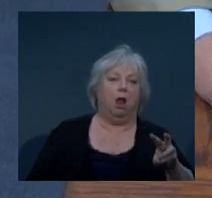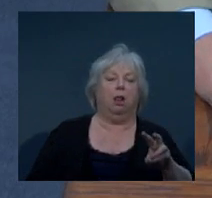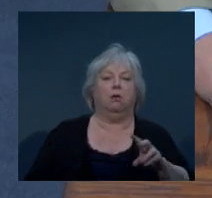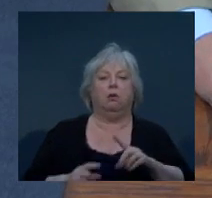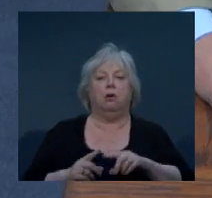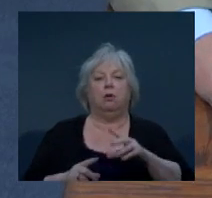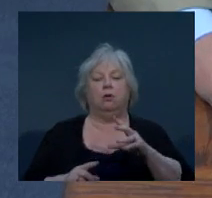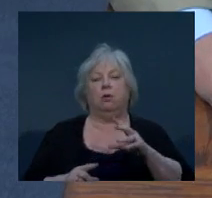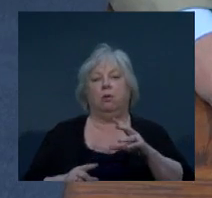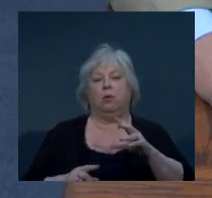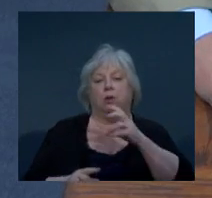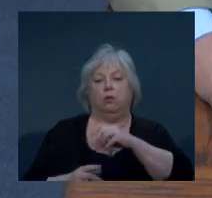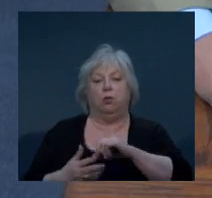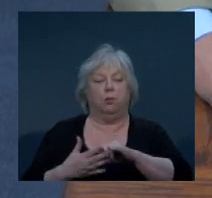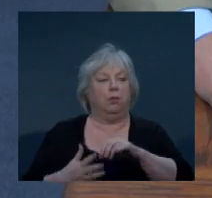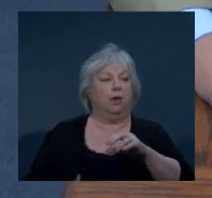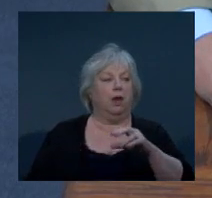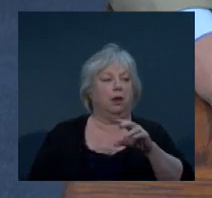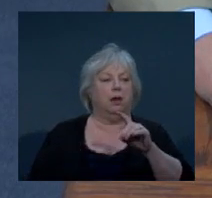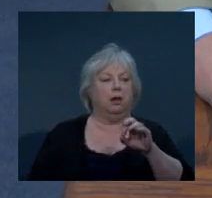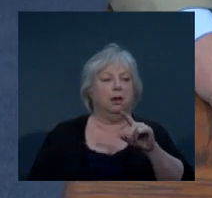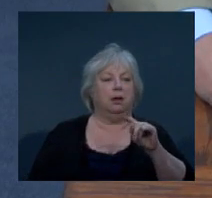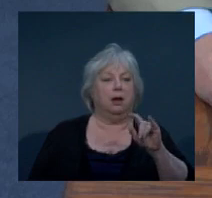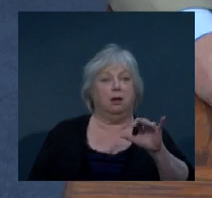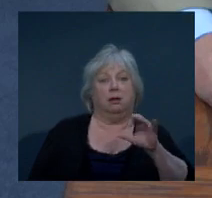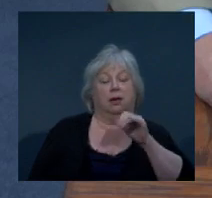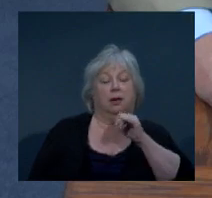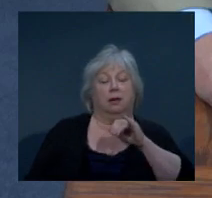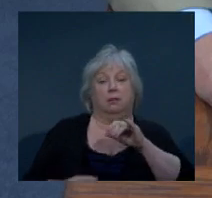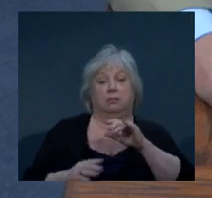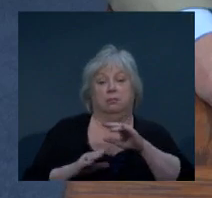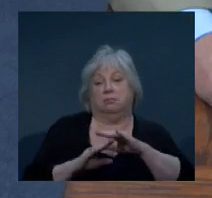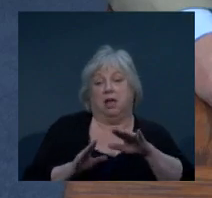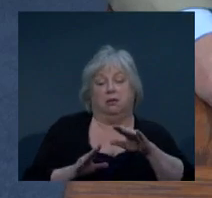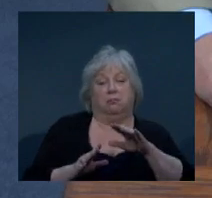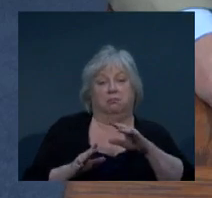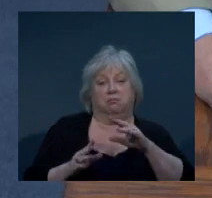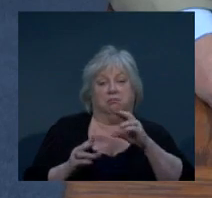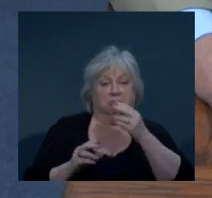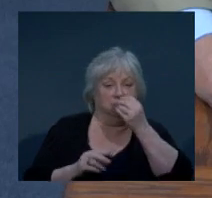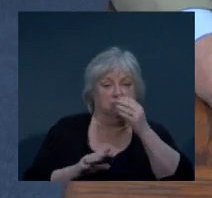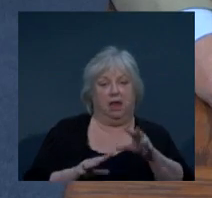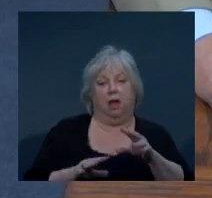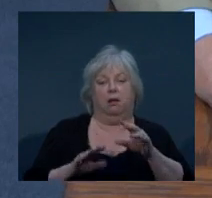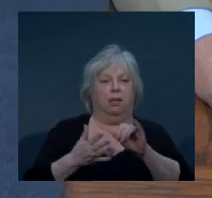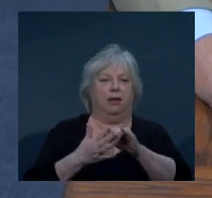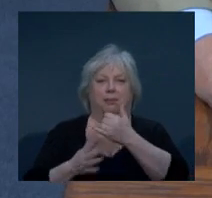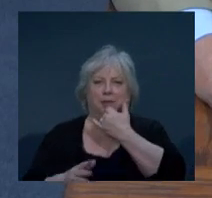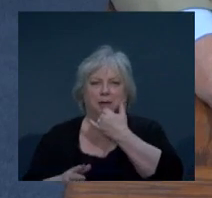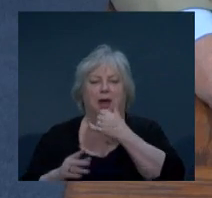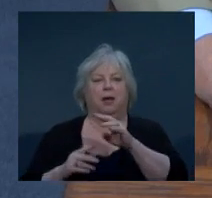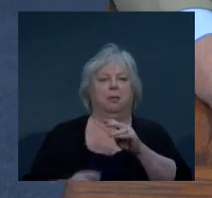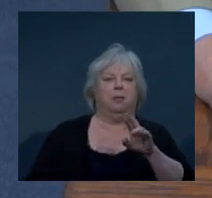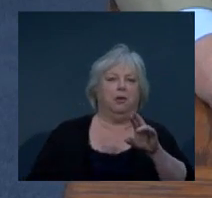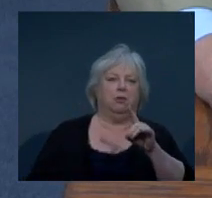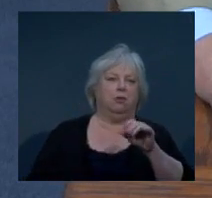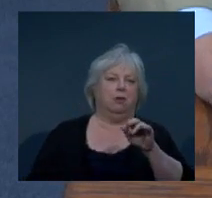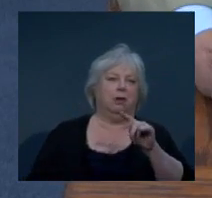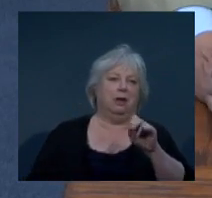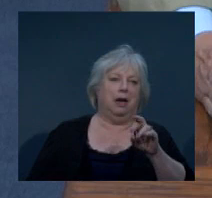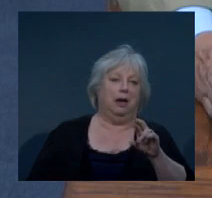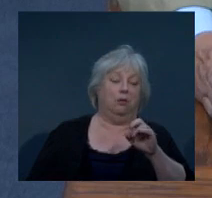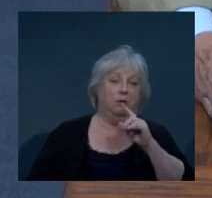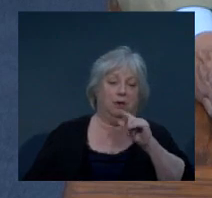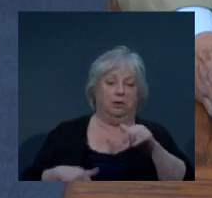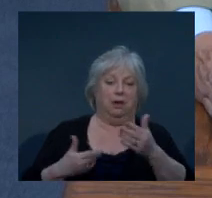that Potlatch-Deltic is not equally concerned is simply a mistake. Mr. Daters is here tonight. Be